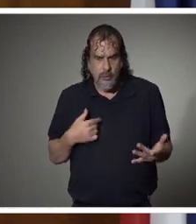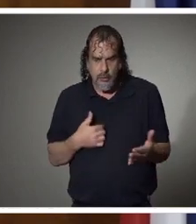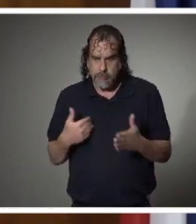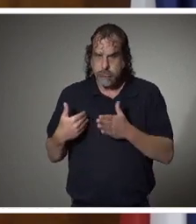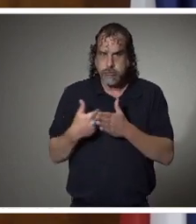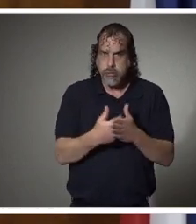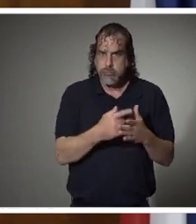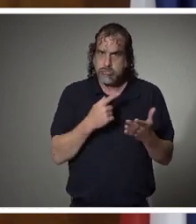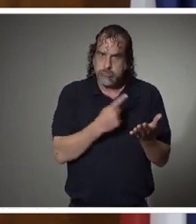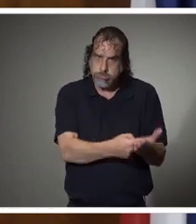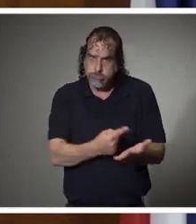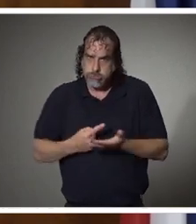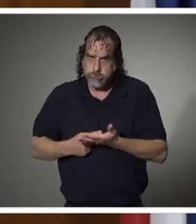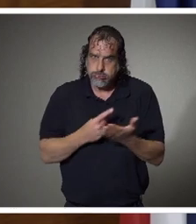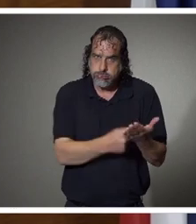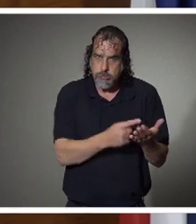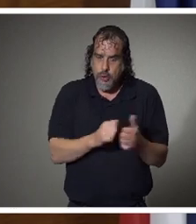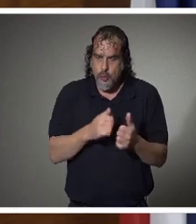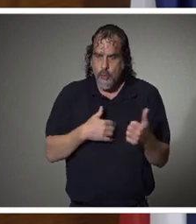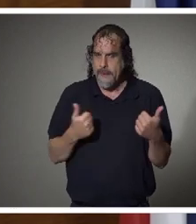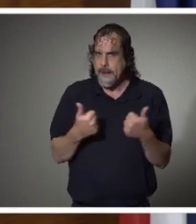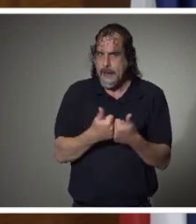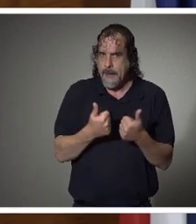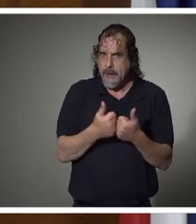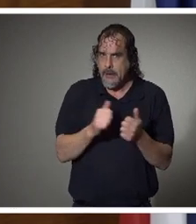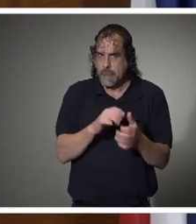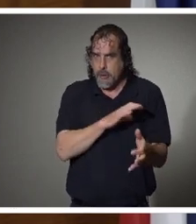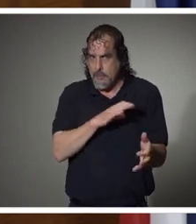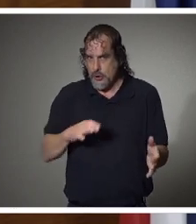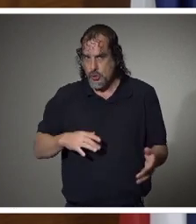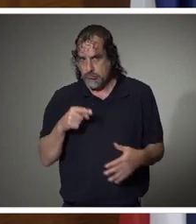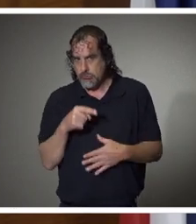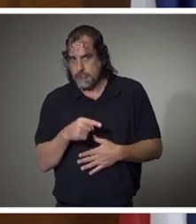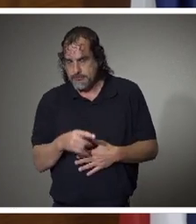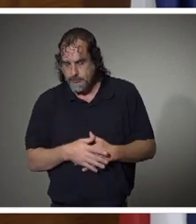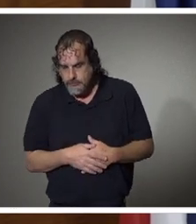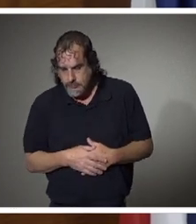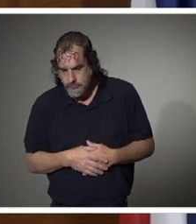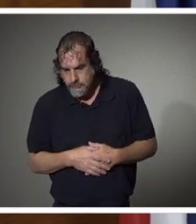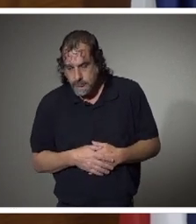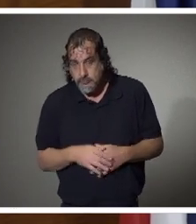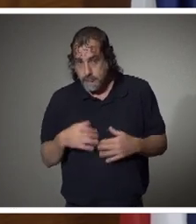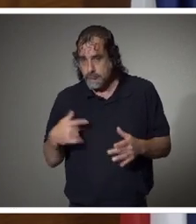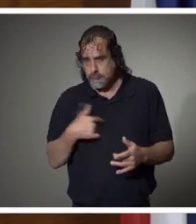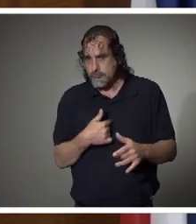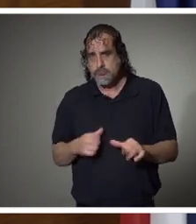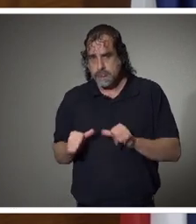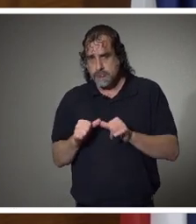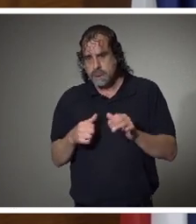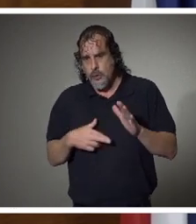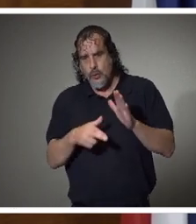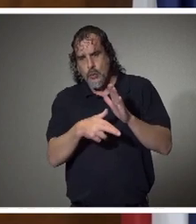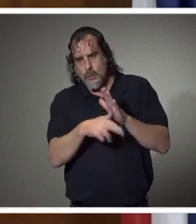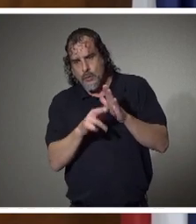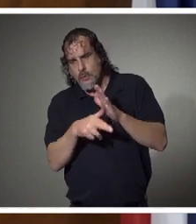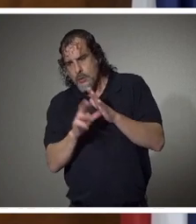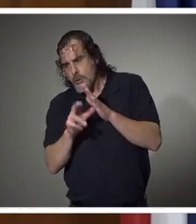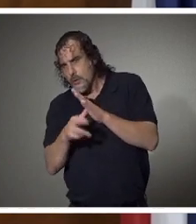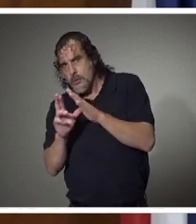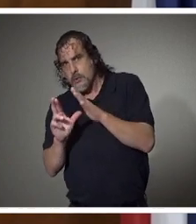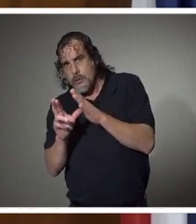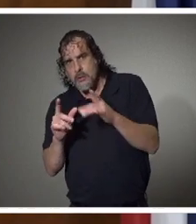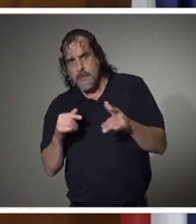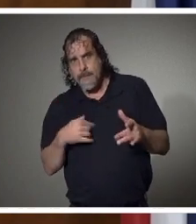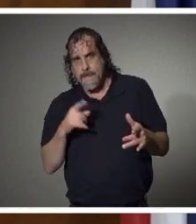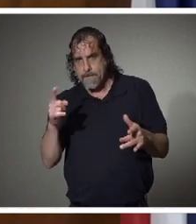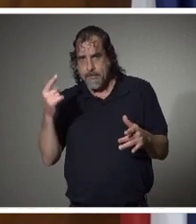together with the Gaming Commission, and as we continue to review the guidelines in the